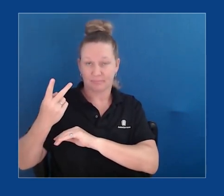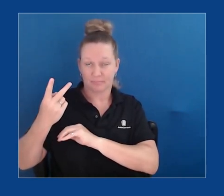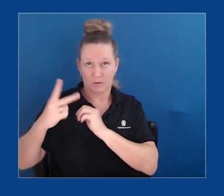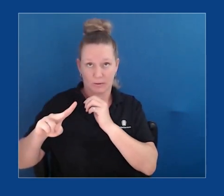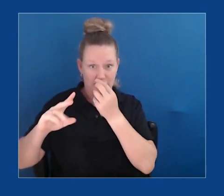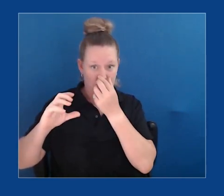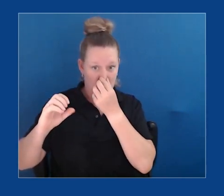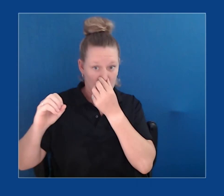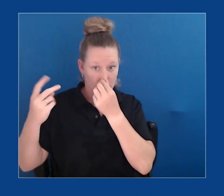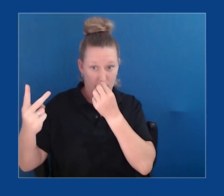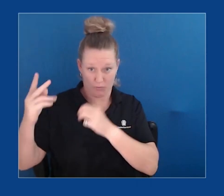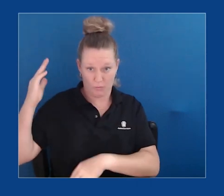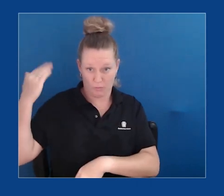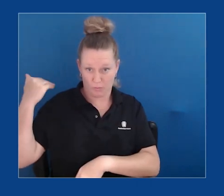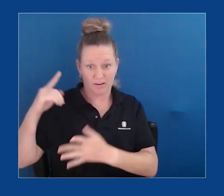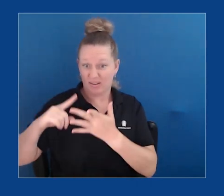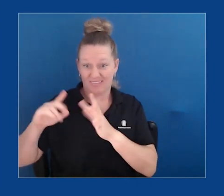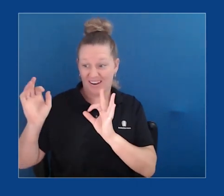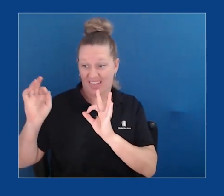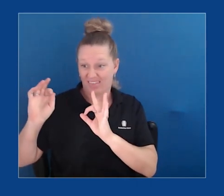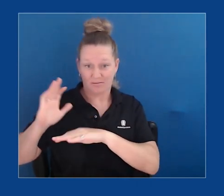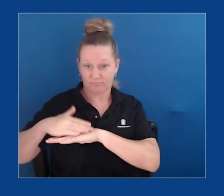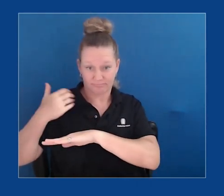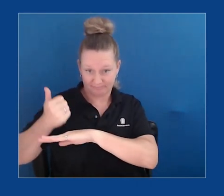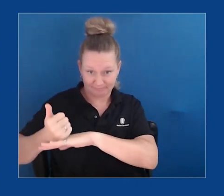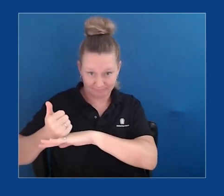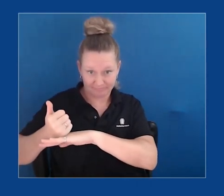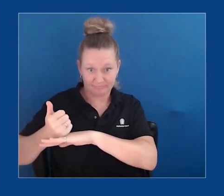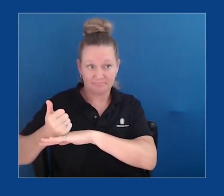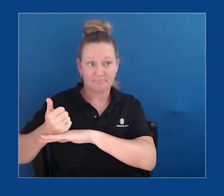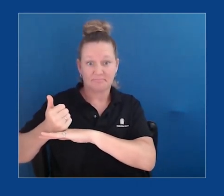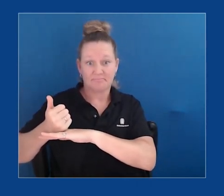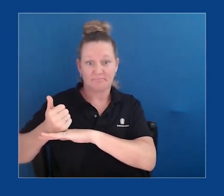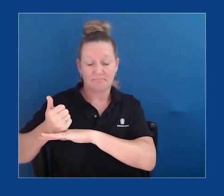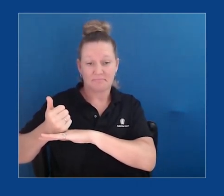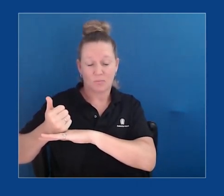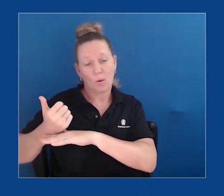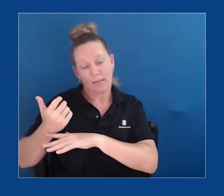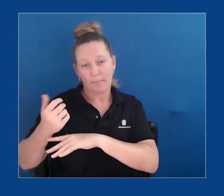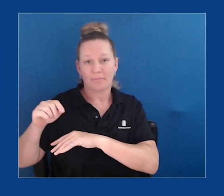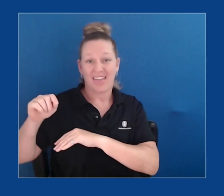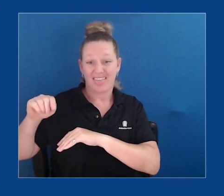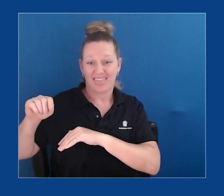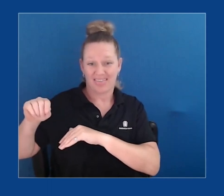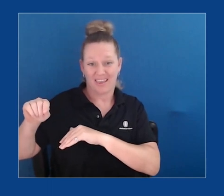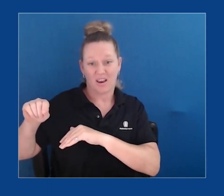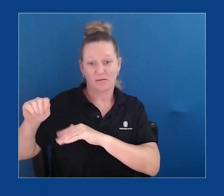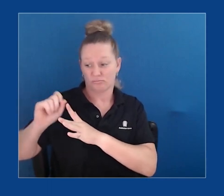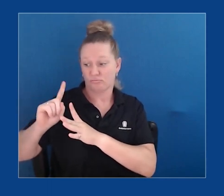2002, a lot of the work that's been undertaken in that time has been